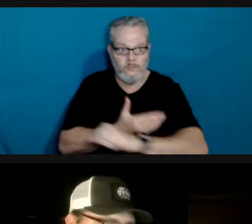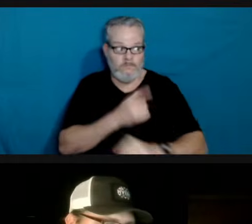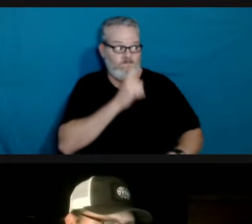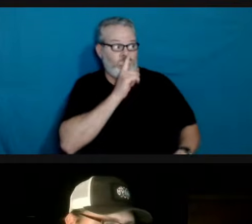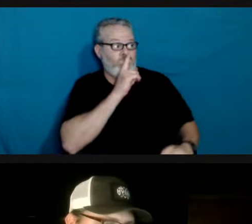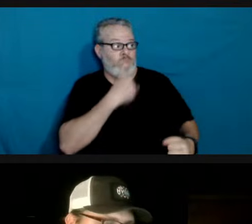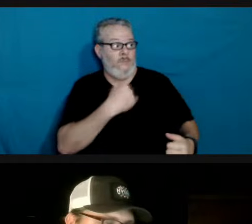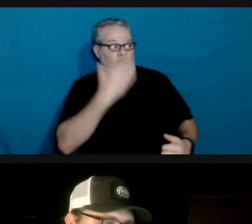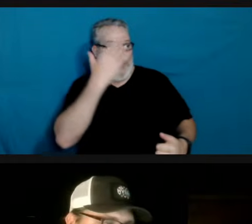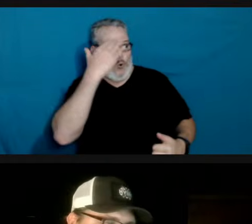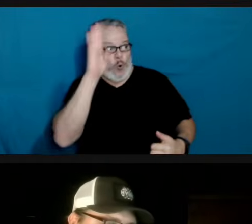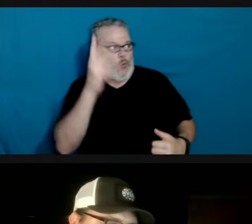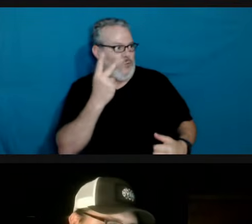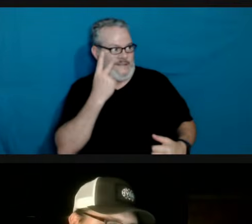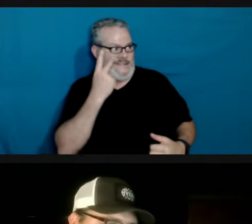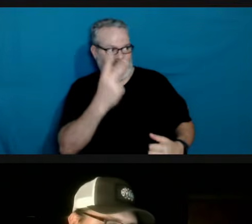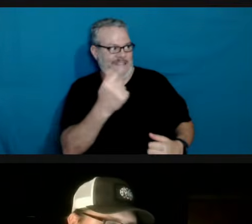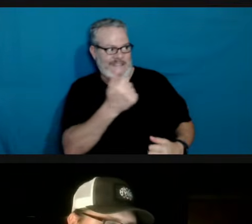it's